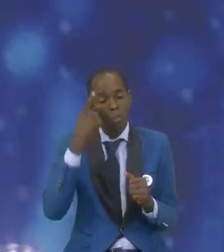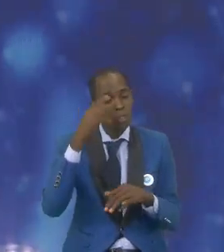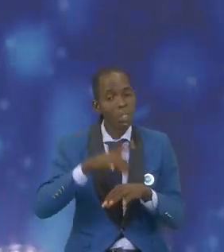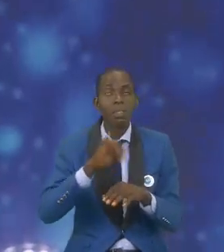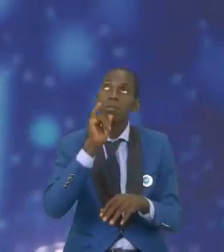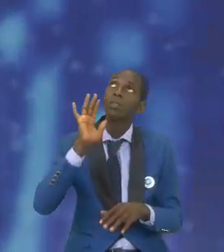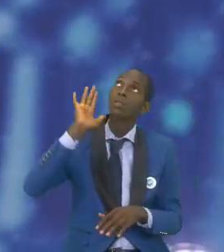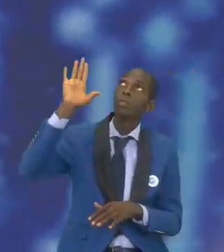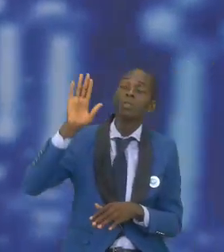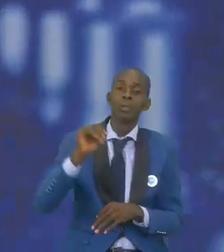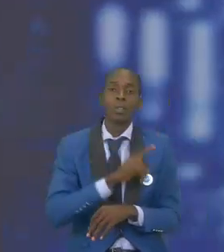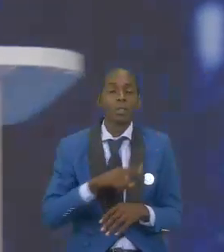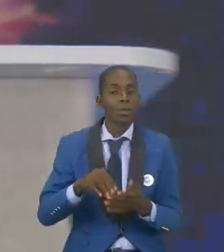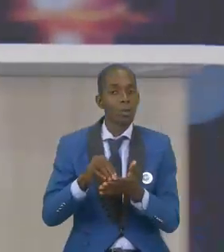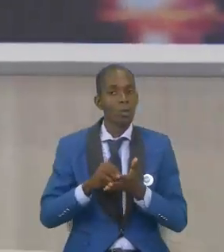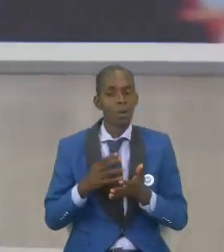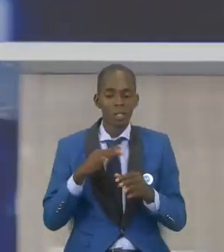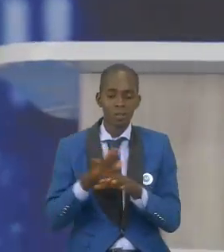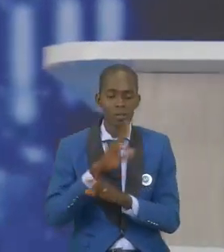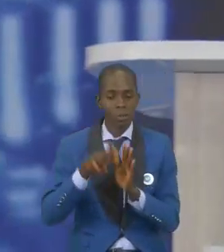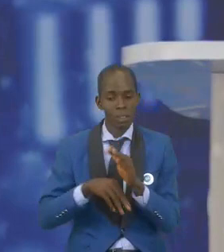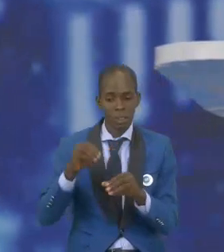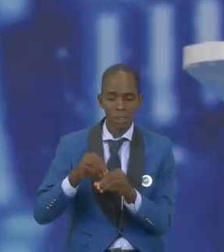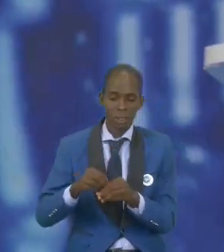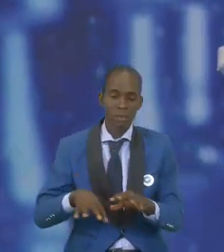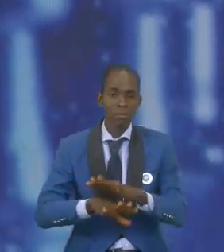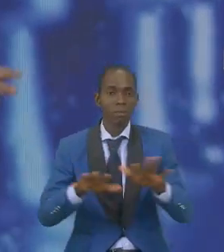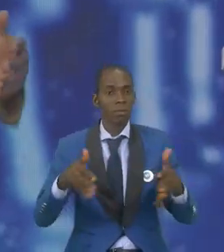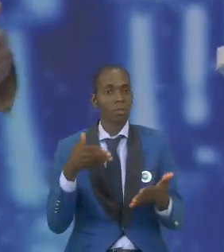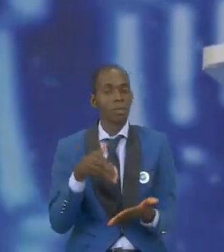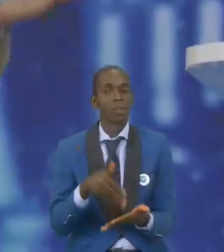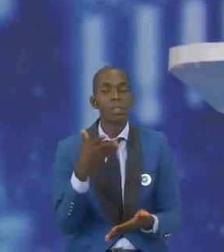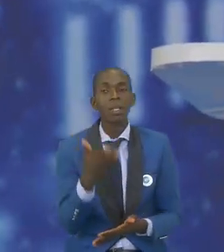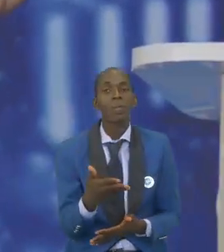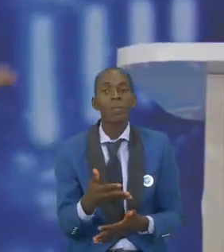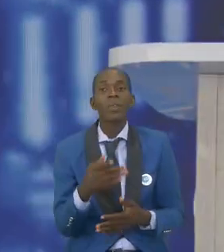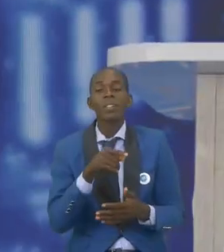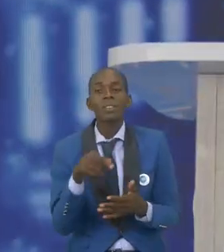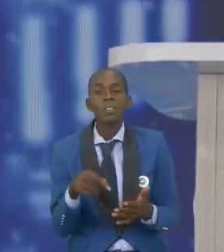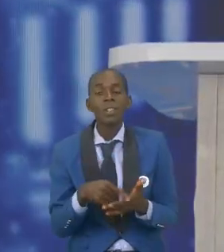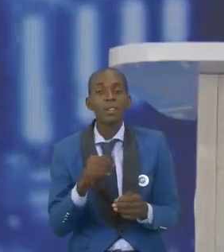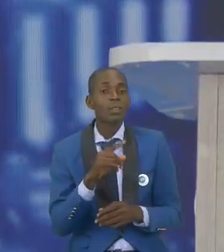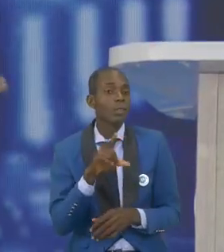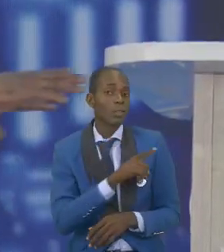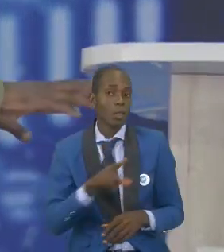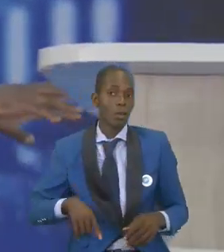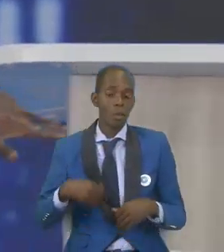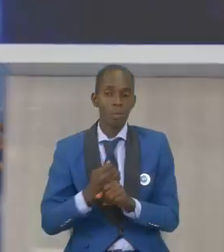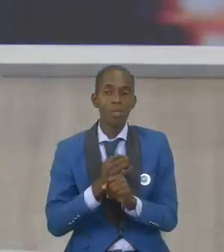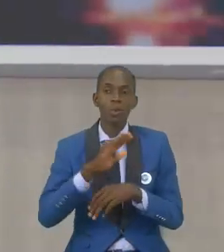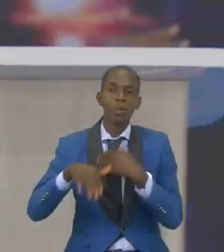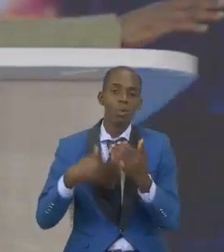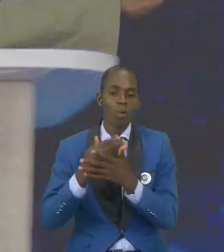thereof. This is the house and the habitation of the Lord. The Lord made the whole earth, and all